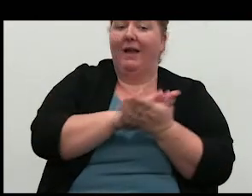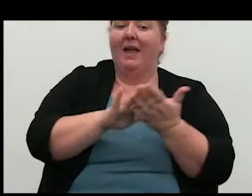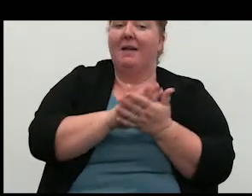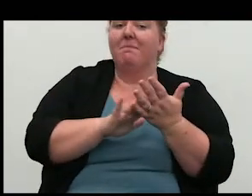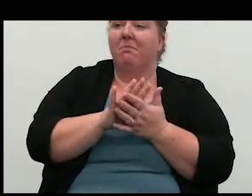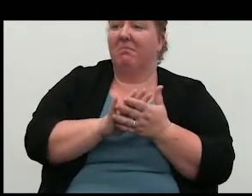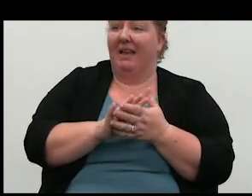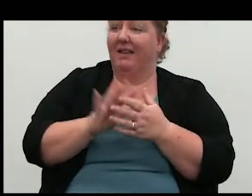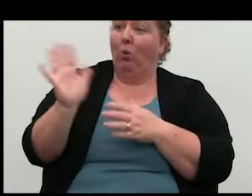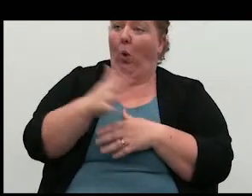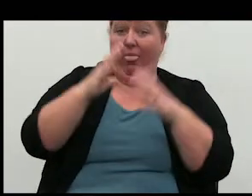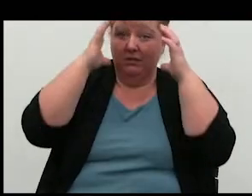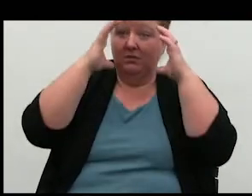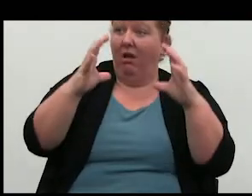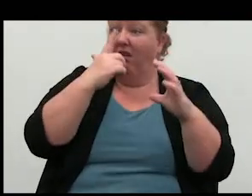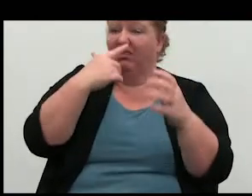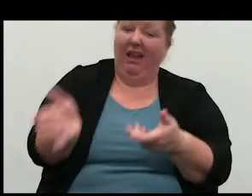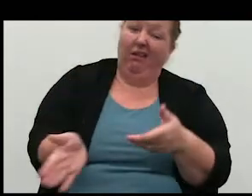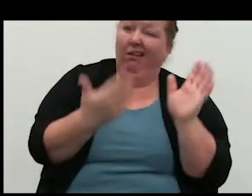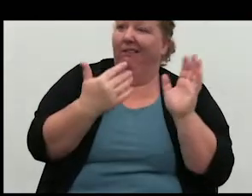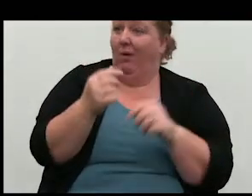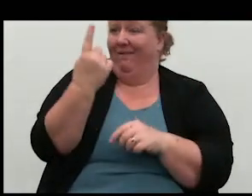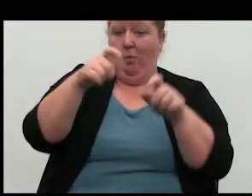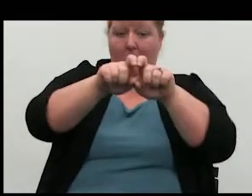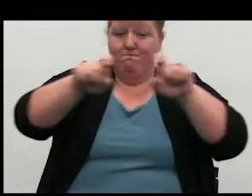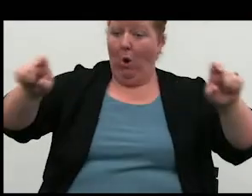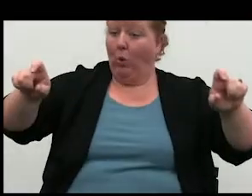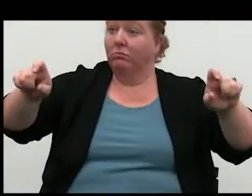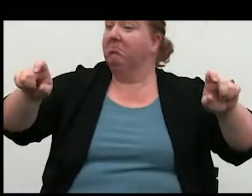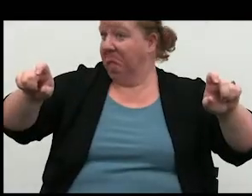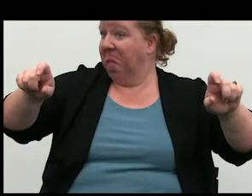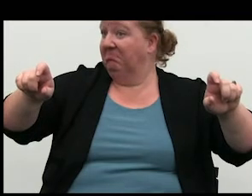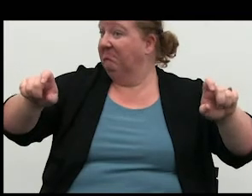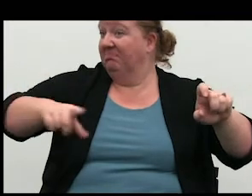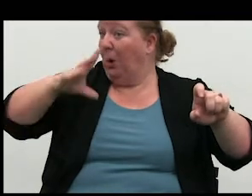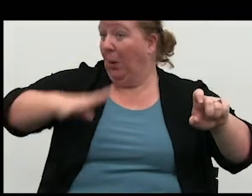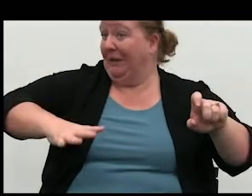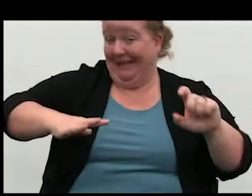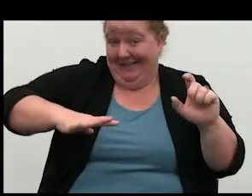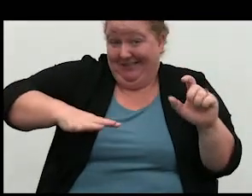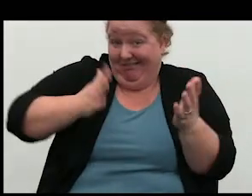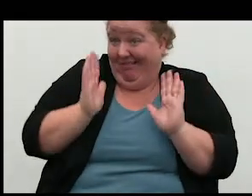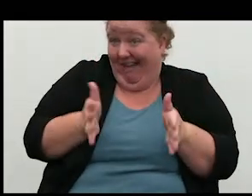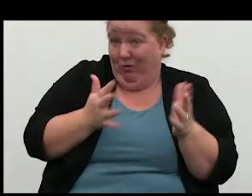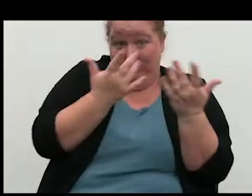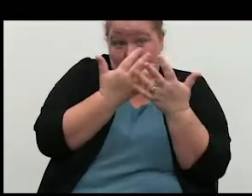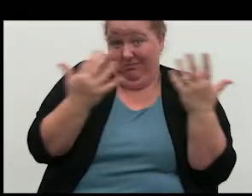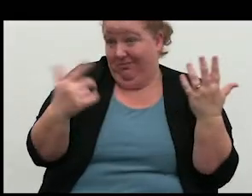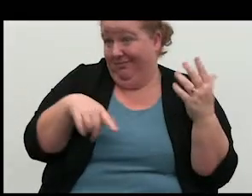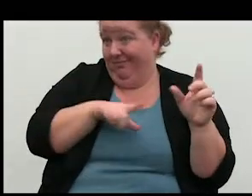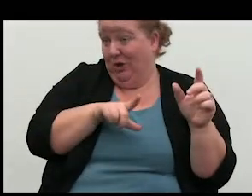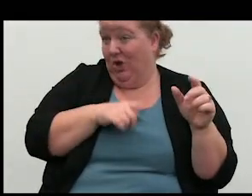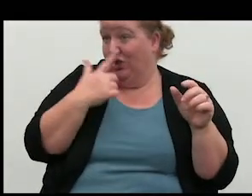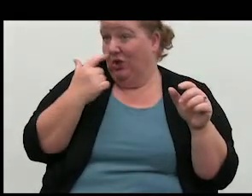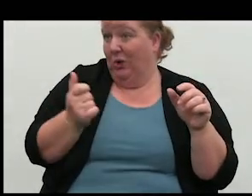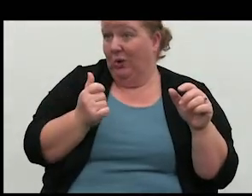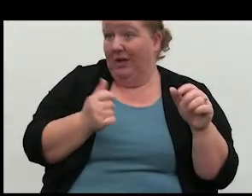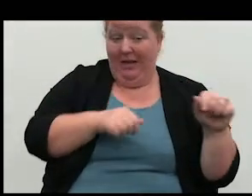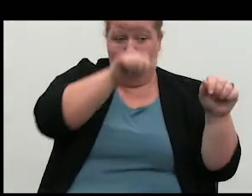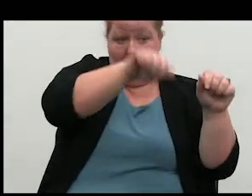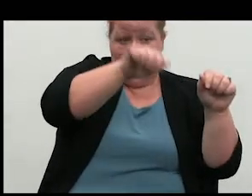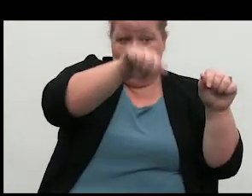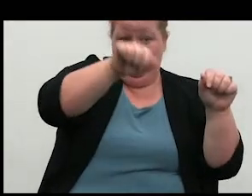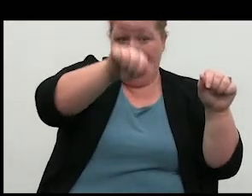the wolf skulls and just have one shin bone. And we wouldn't even need to be able to count, because you could just count off